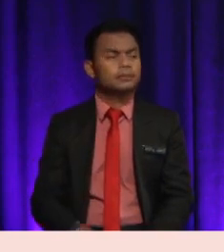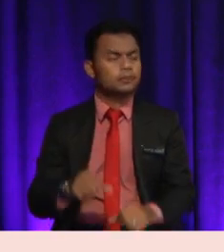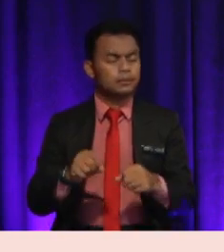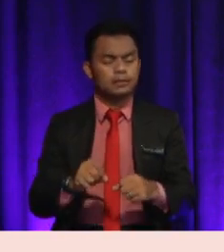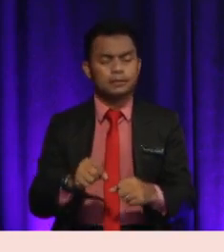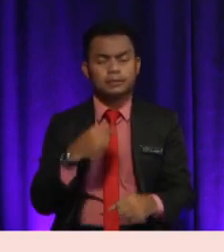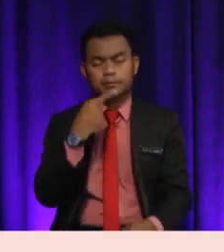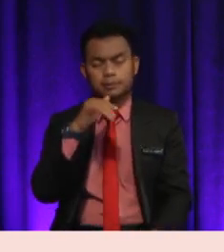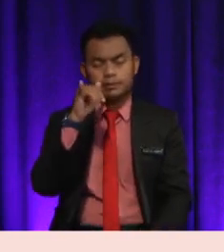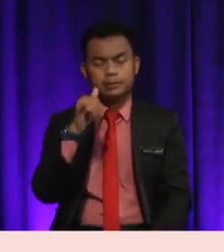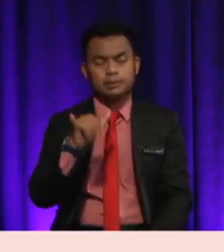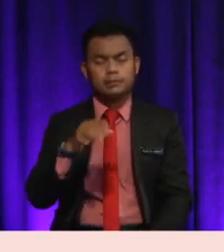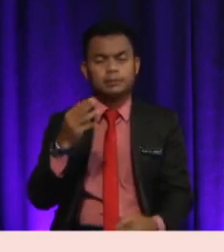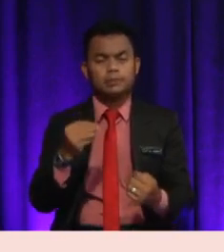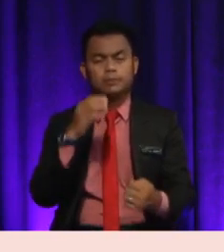this?